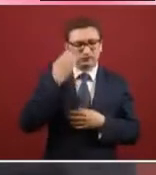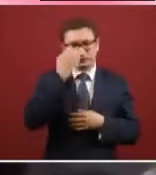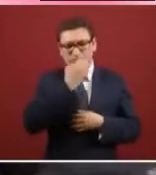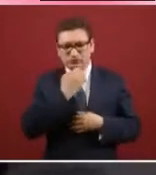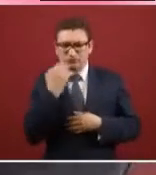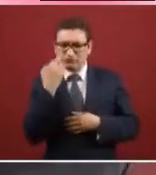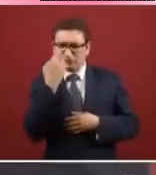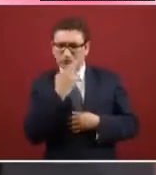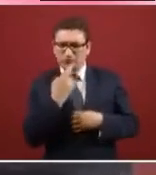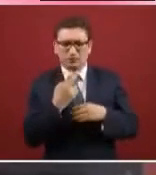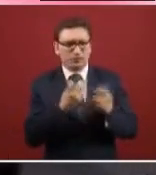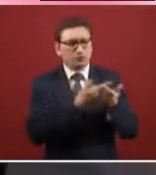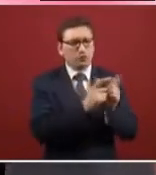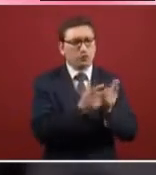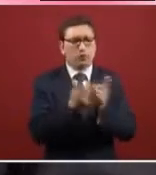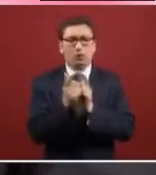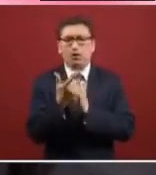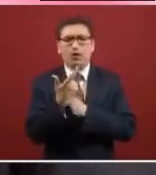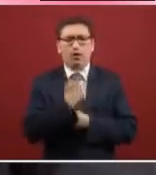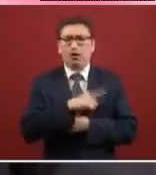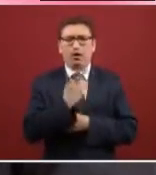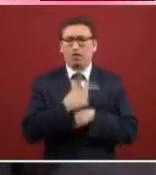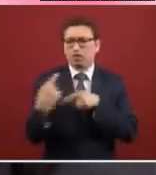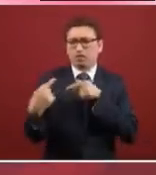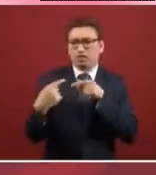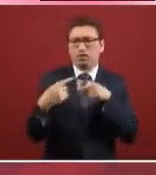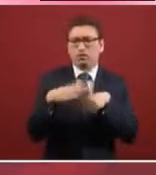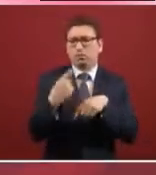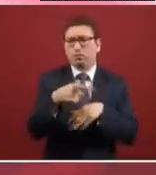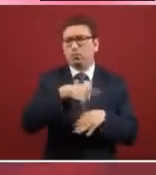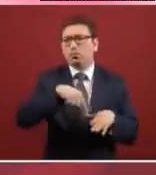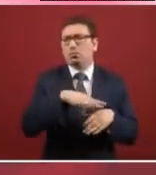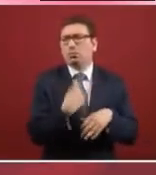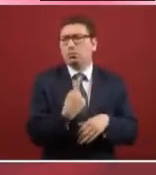why. Resistencia. For the resistance.